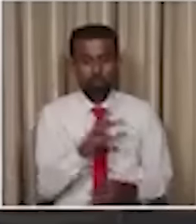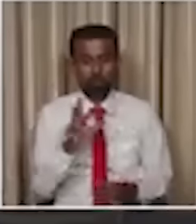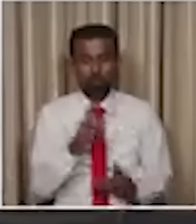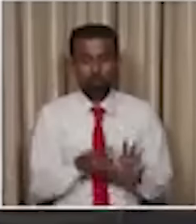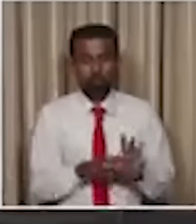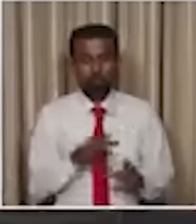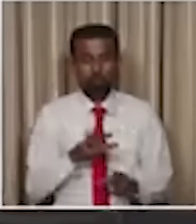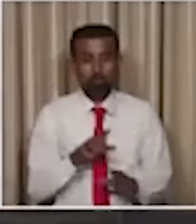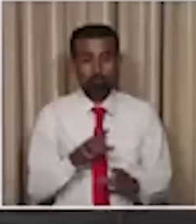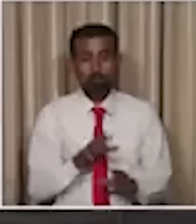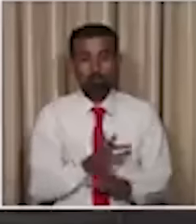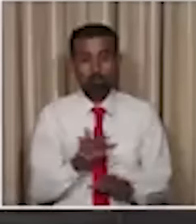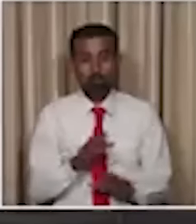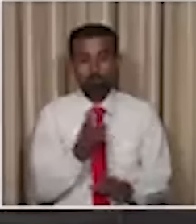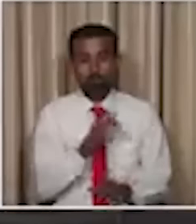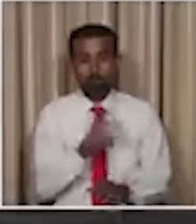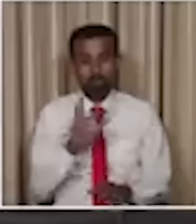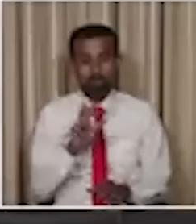2019/9/19,